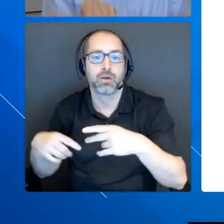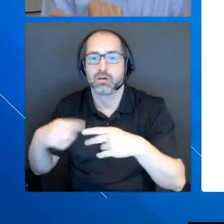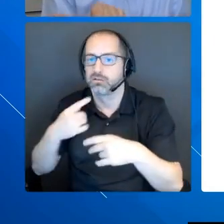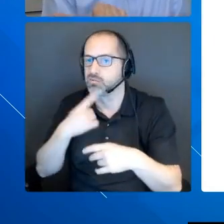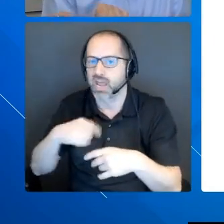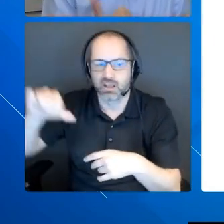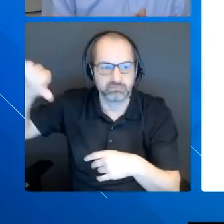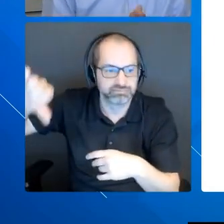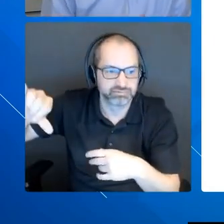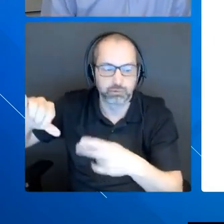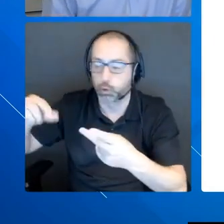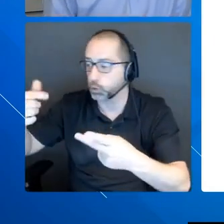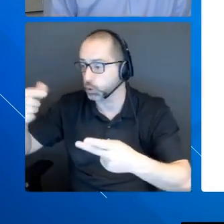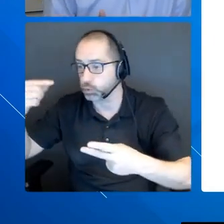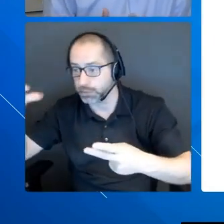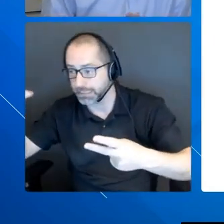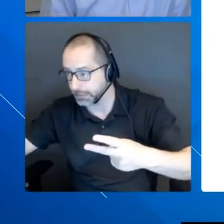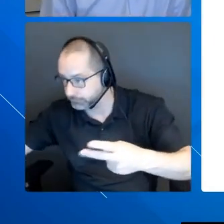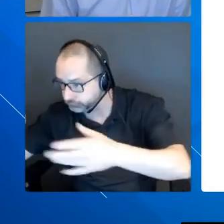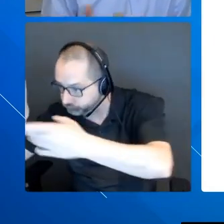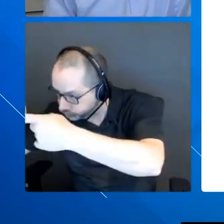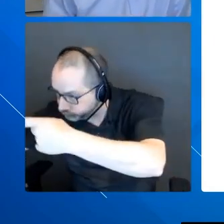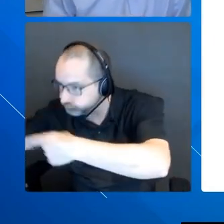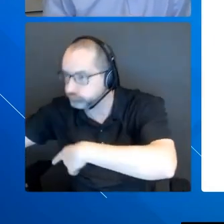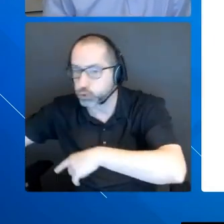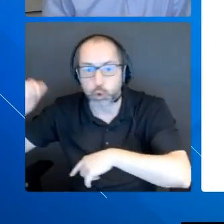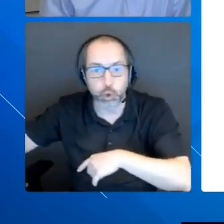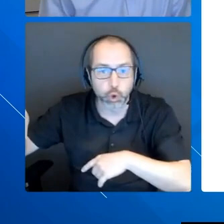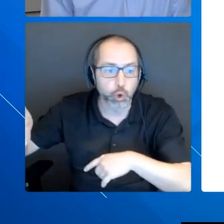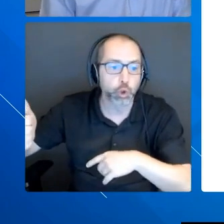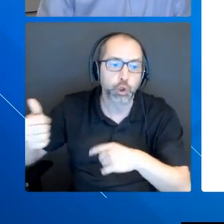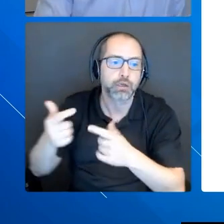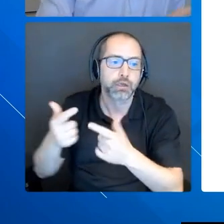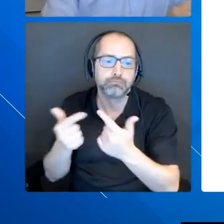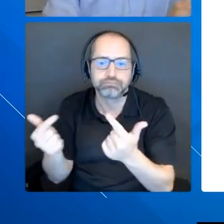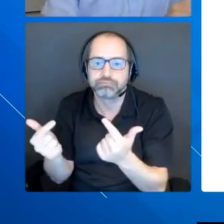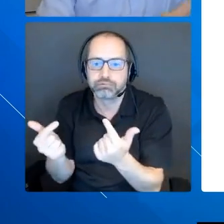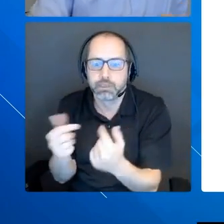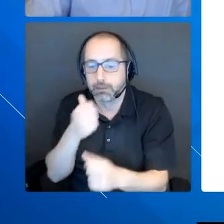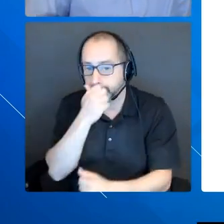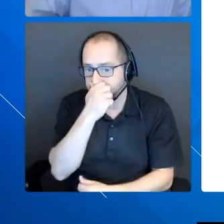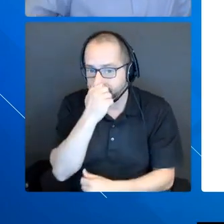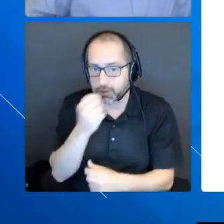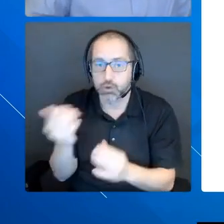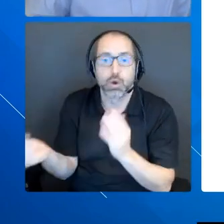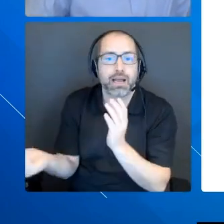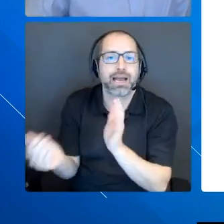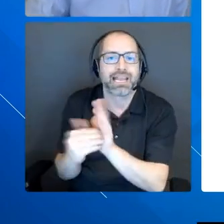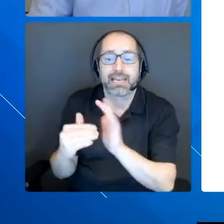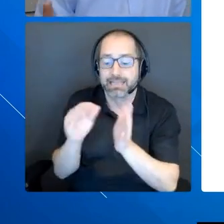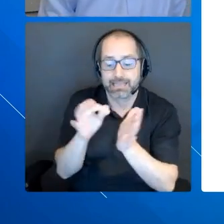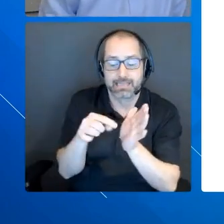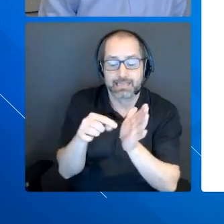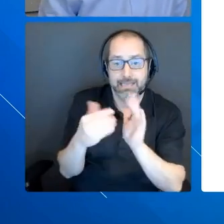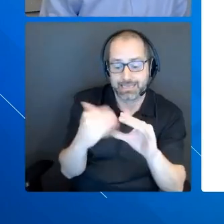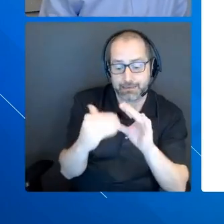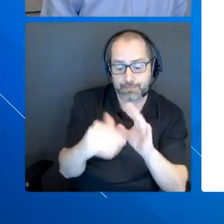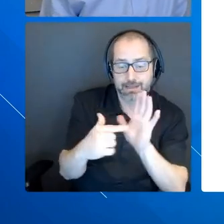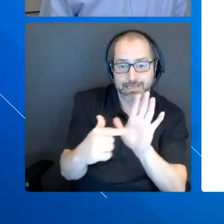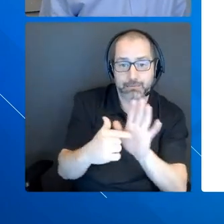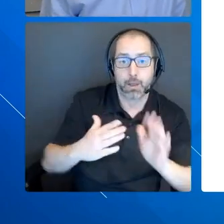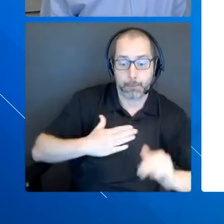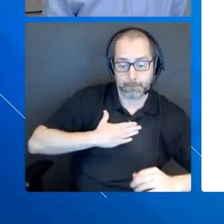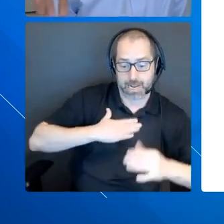okay, a yellow little sideways arrow. To go back to the one about the email, you can still, my comments are highlighted in blue. You can